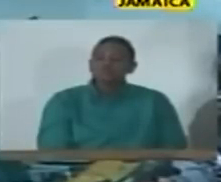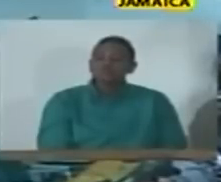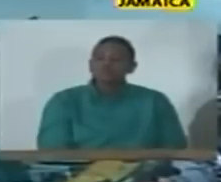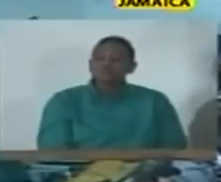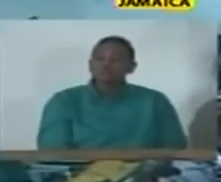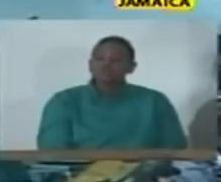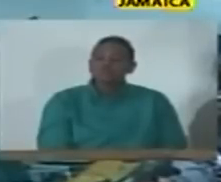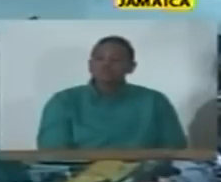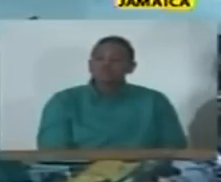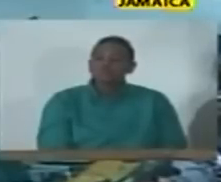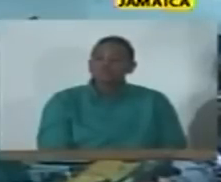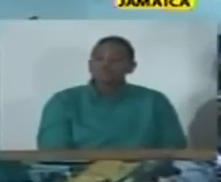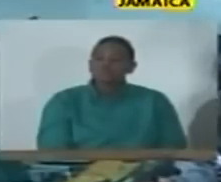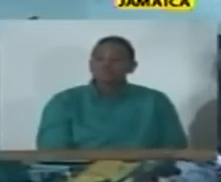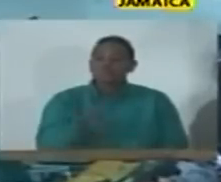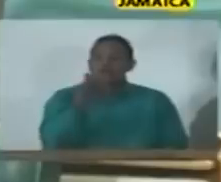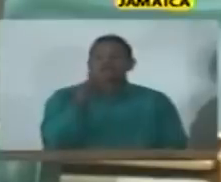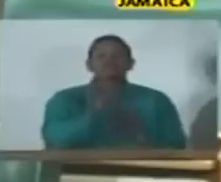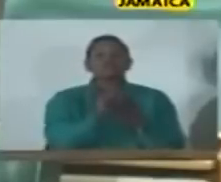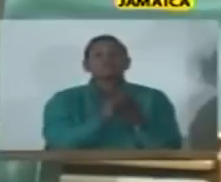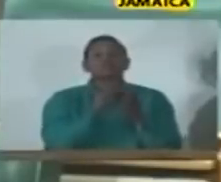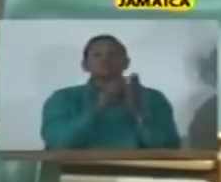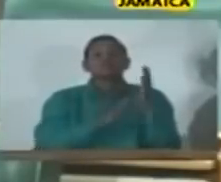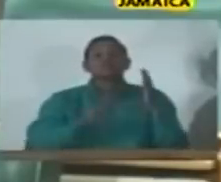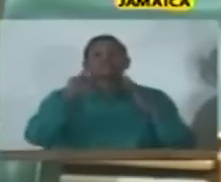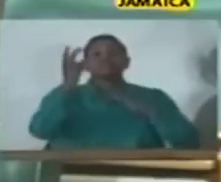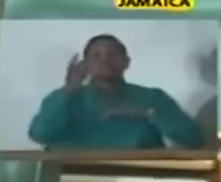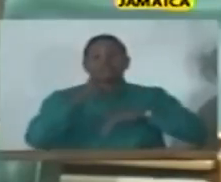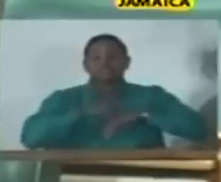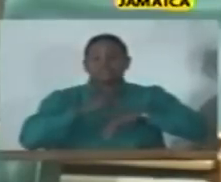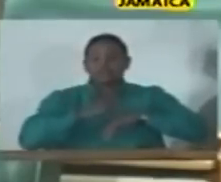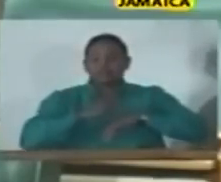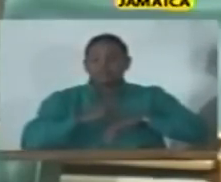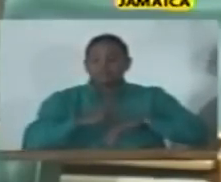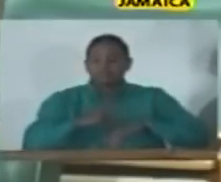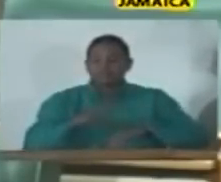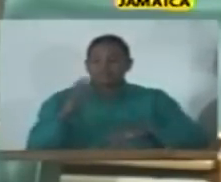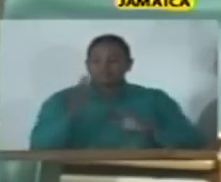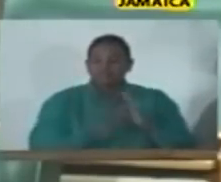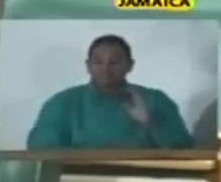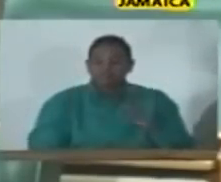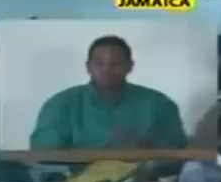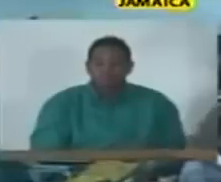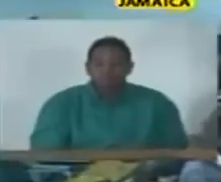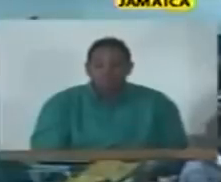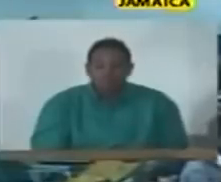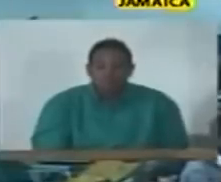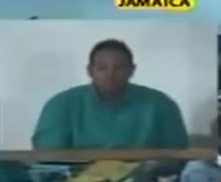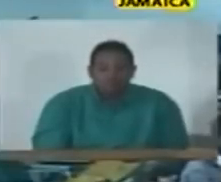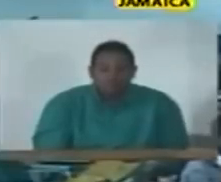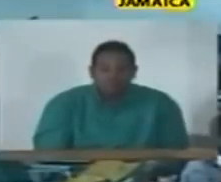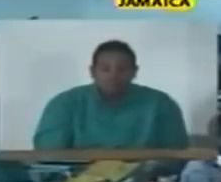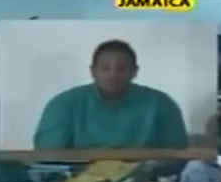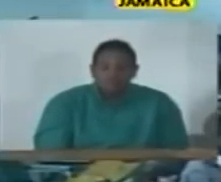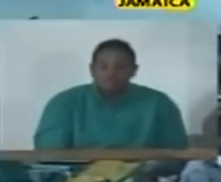the bill to be read a second time, if that is it. Right? Second reading of the bill.